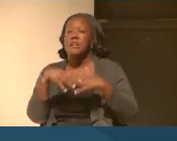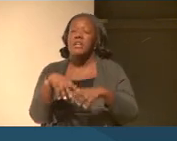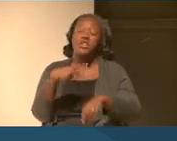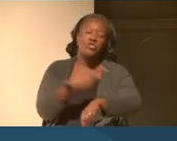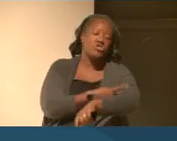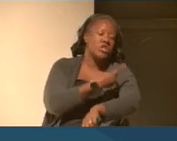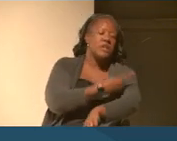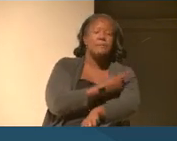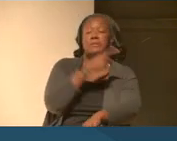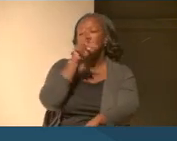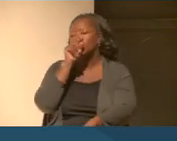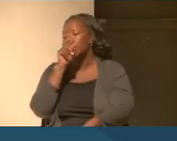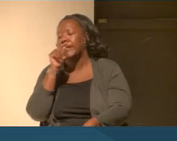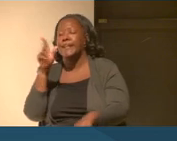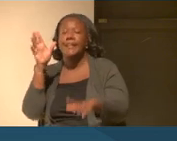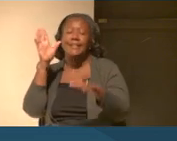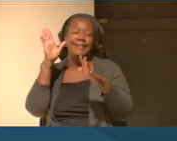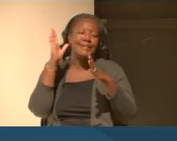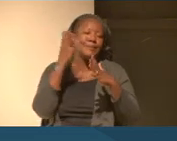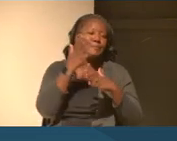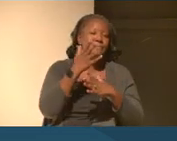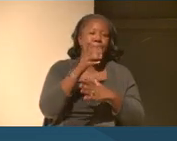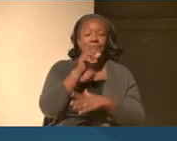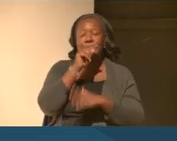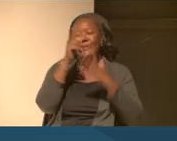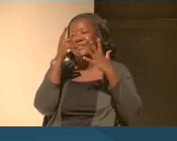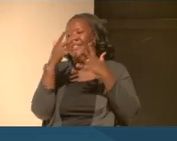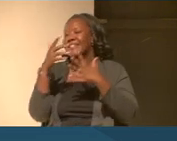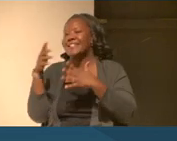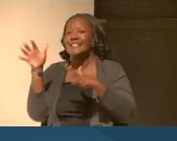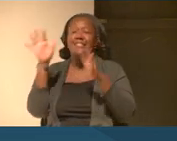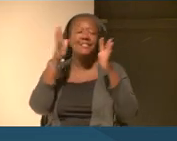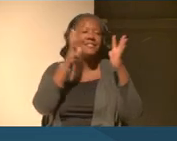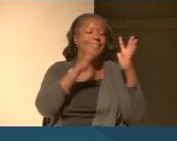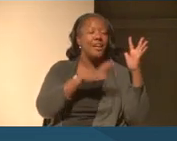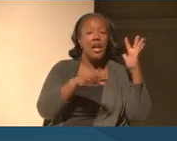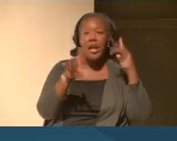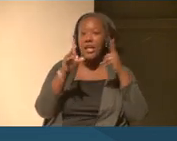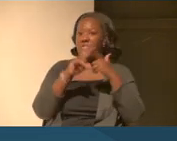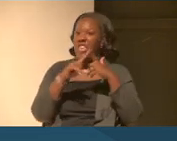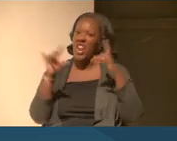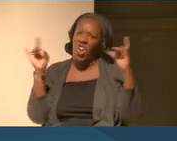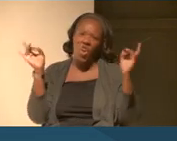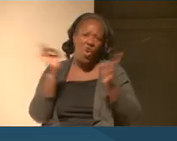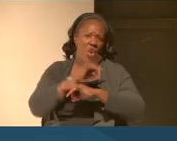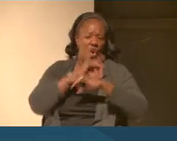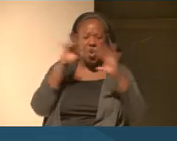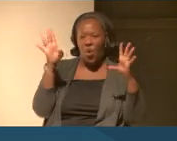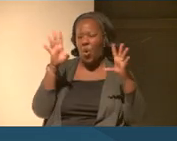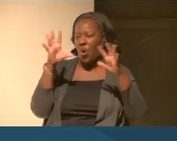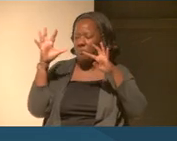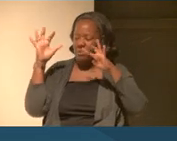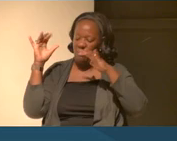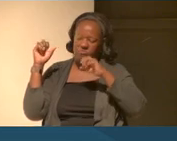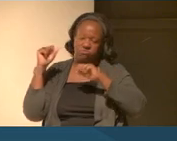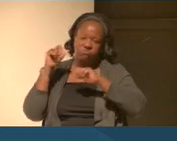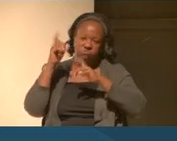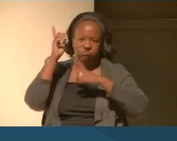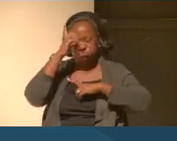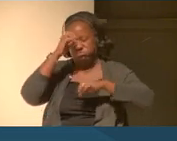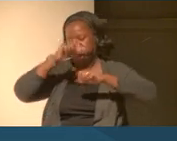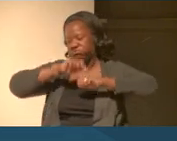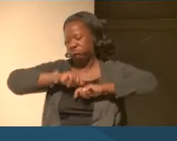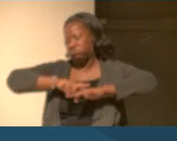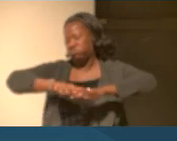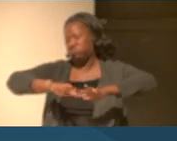and trees and bird singings. And then she says, but then a horrible plague descended upon the landscape. And